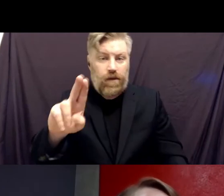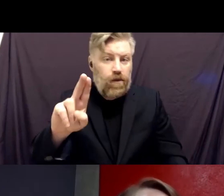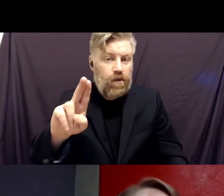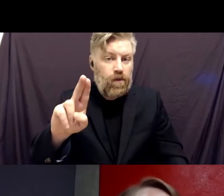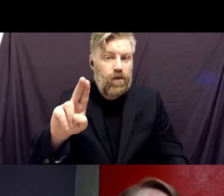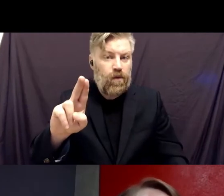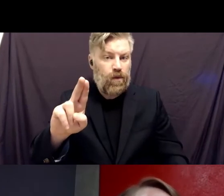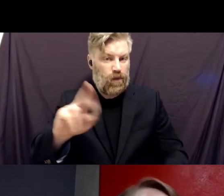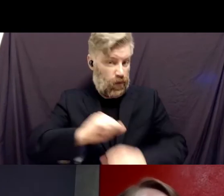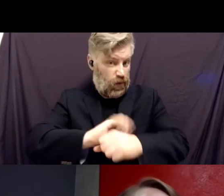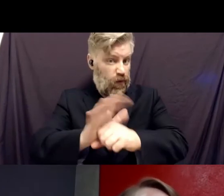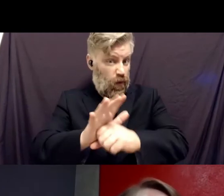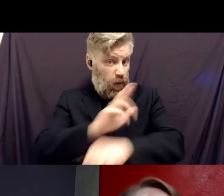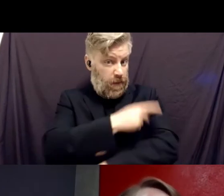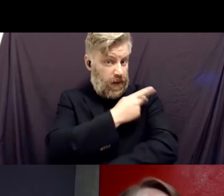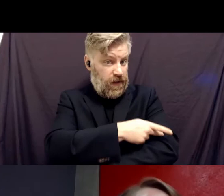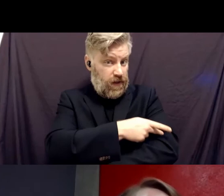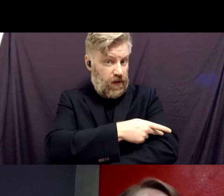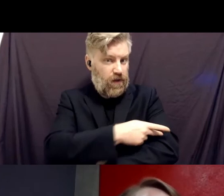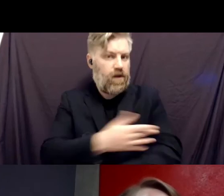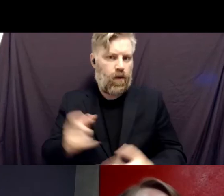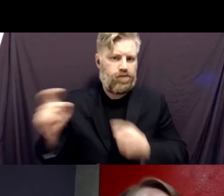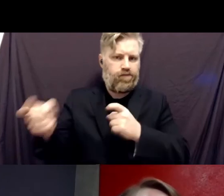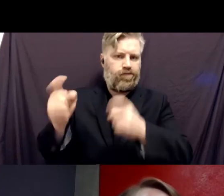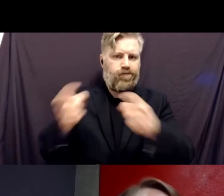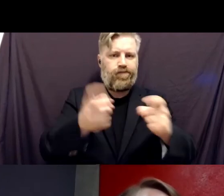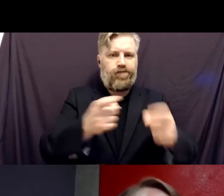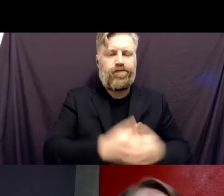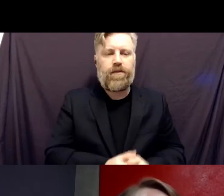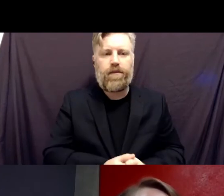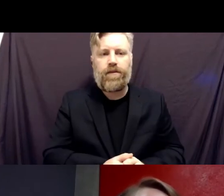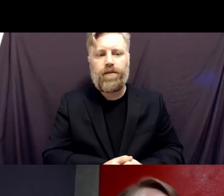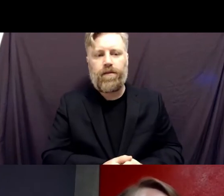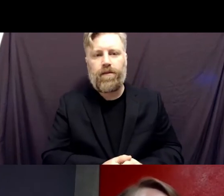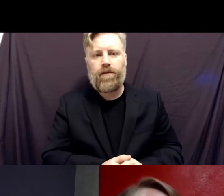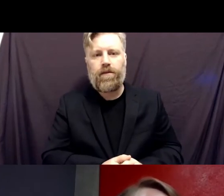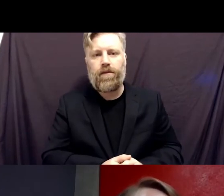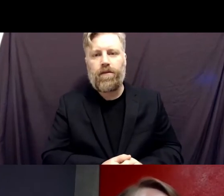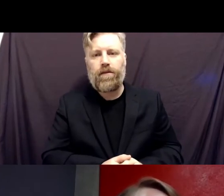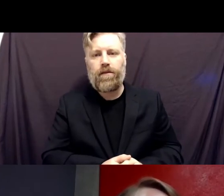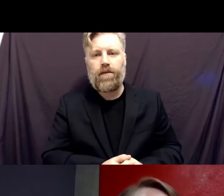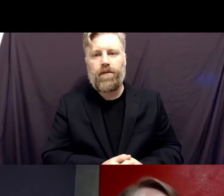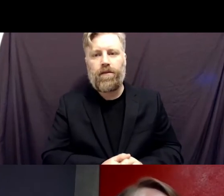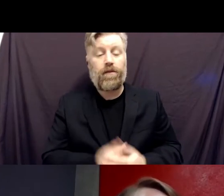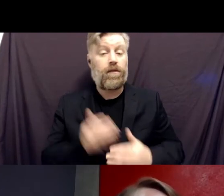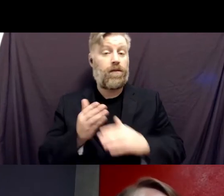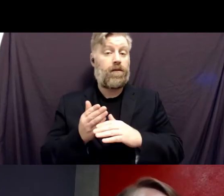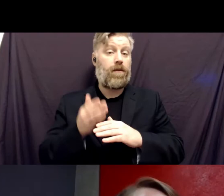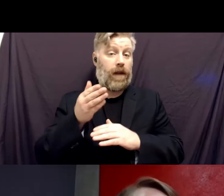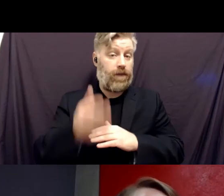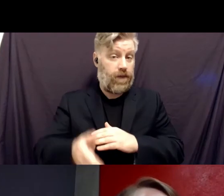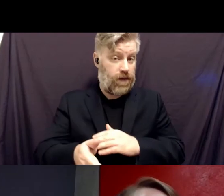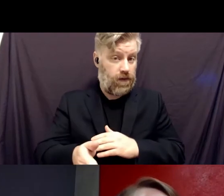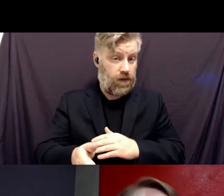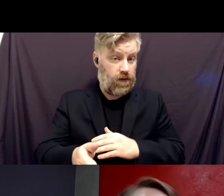of Corona patients. Mm. Yeah. And then afterwards, we will